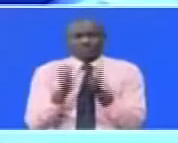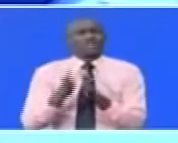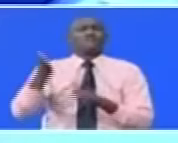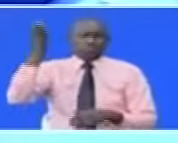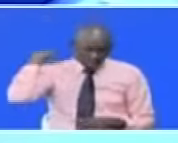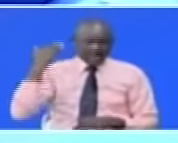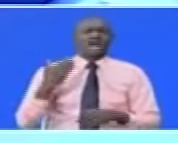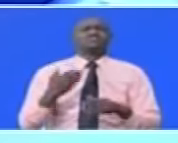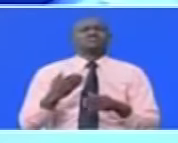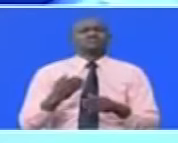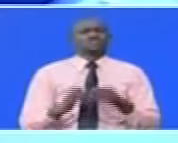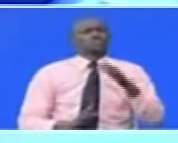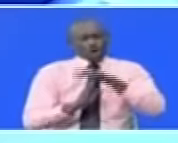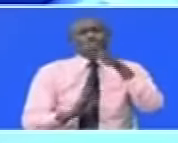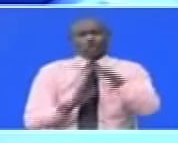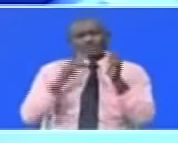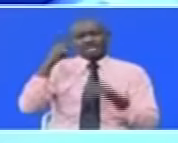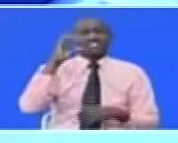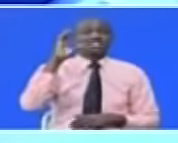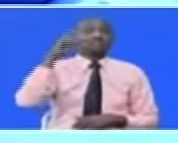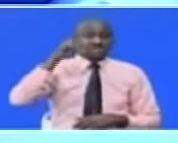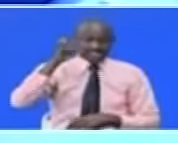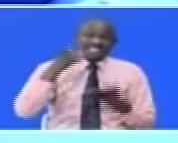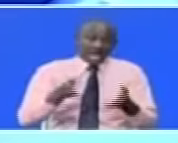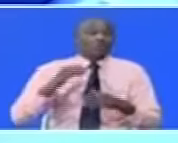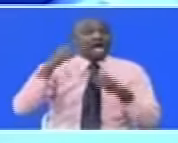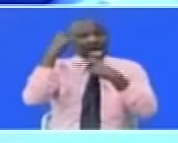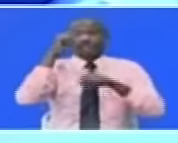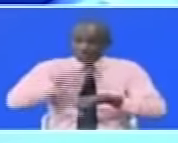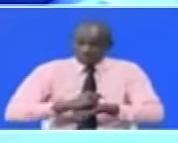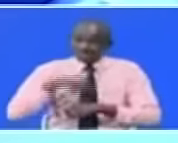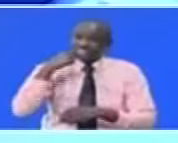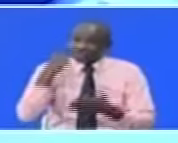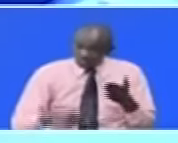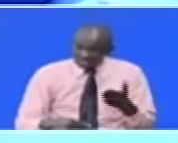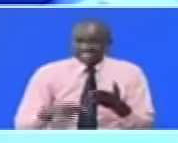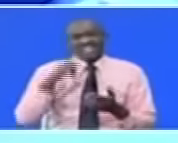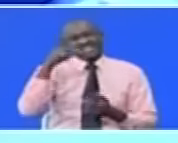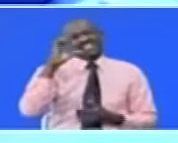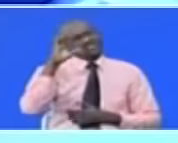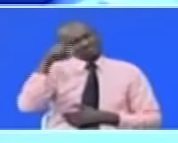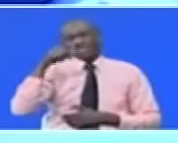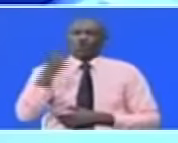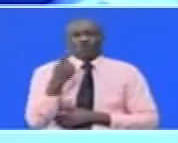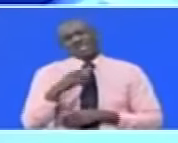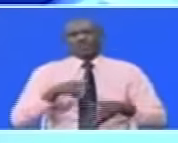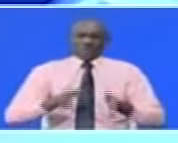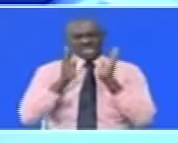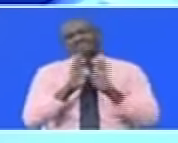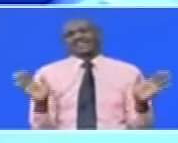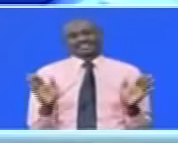top KCPE performers who are now in high school, and the students say KCPE is just the first victory in a long battle.